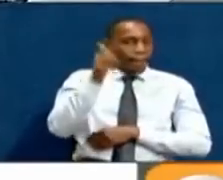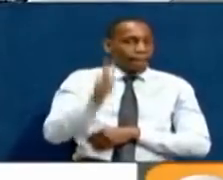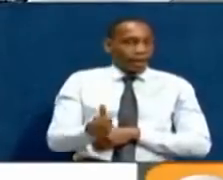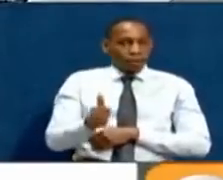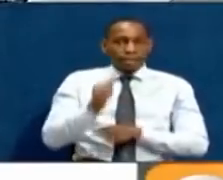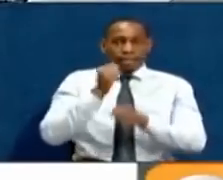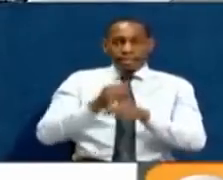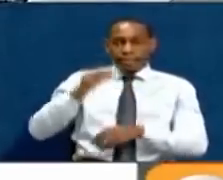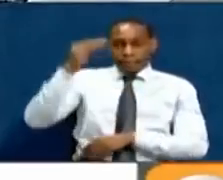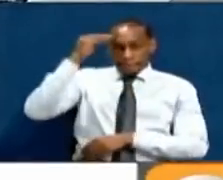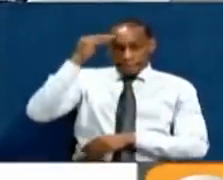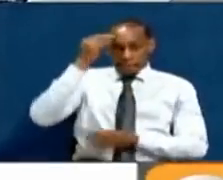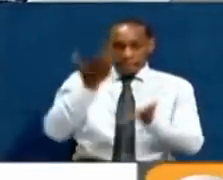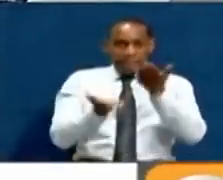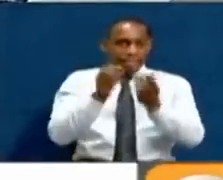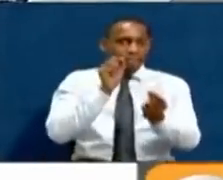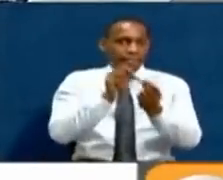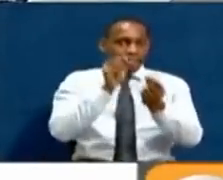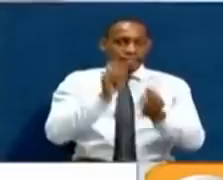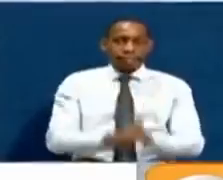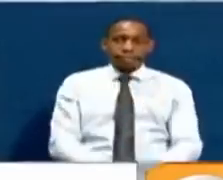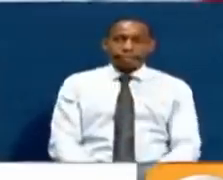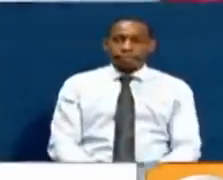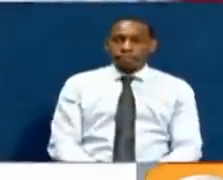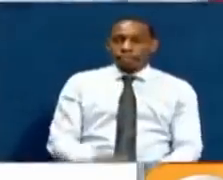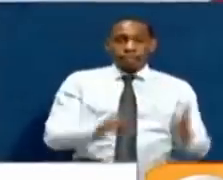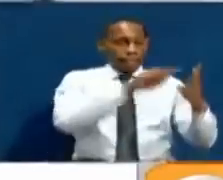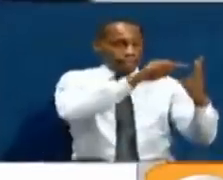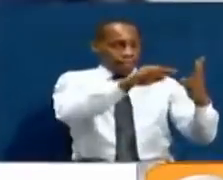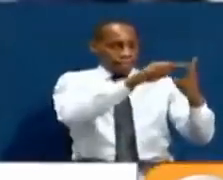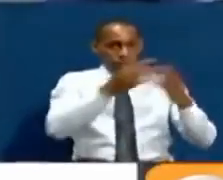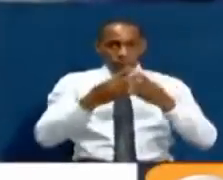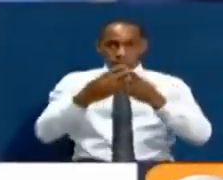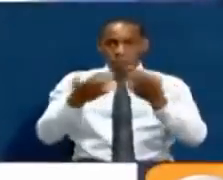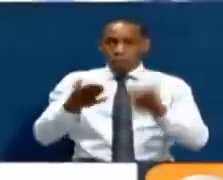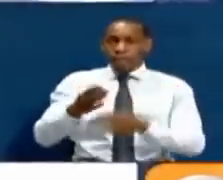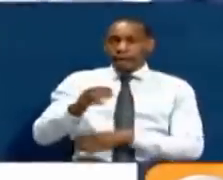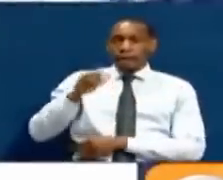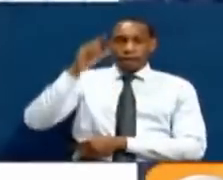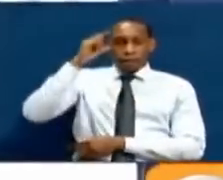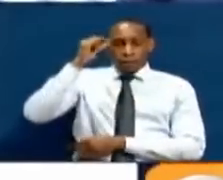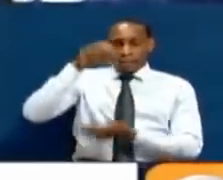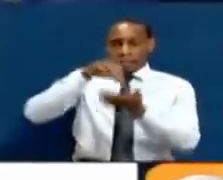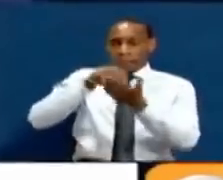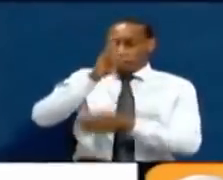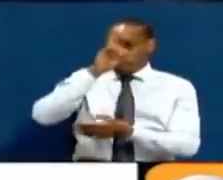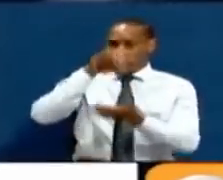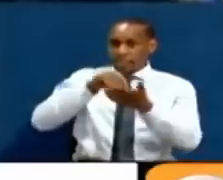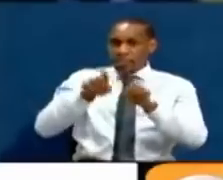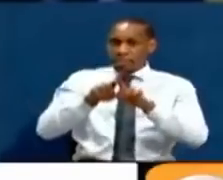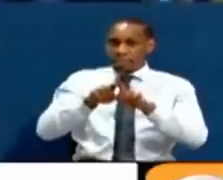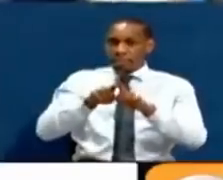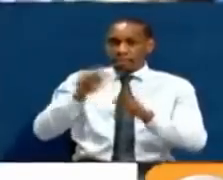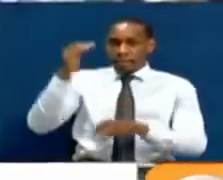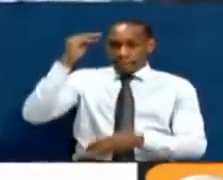not undergone a mental assessment test. The duo will be remanded at the Mombasa Port Police Station and will undergo